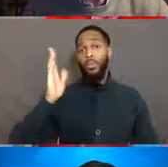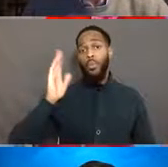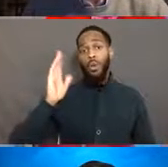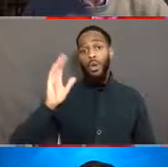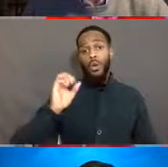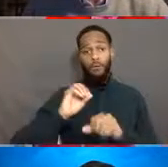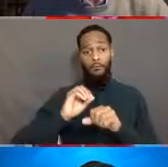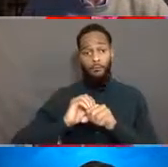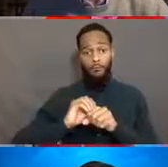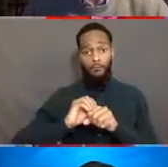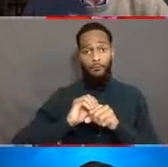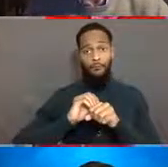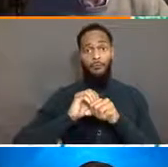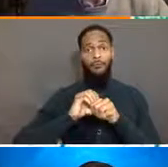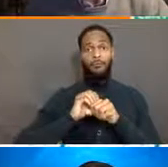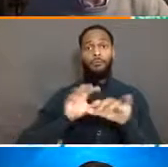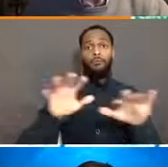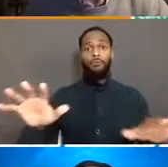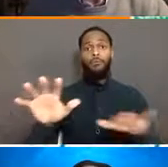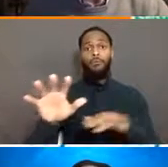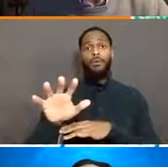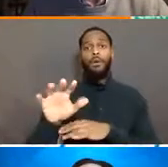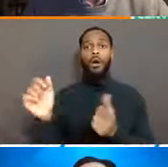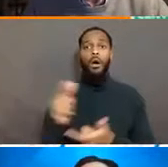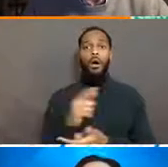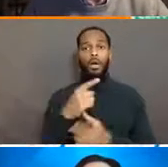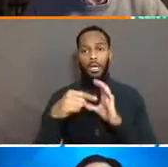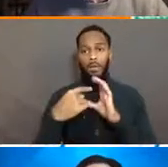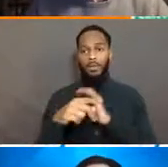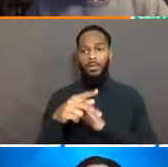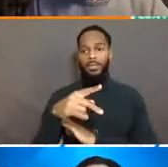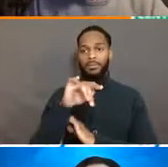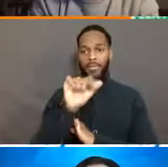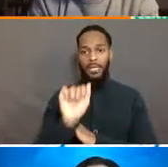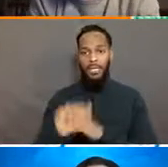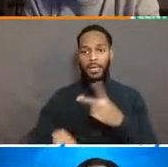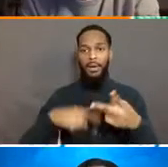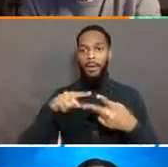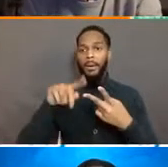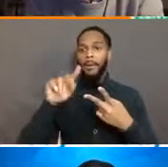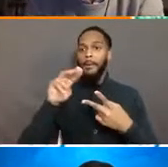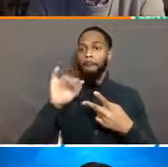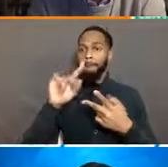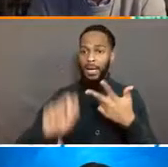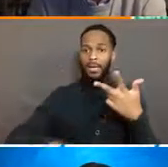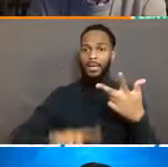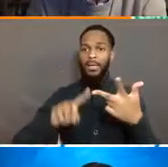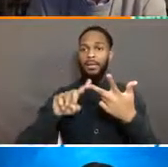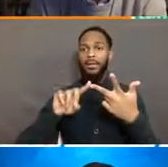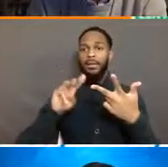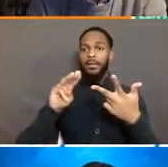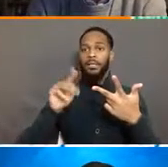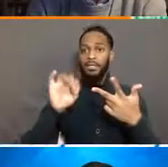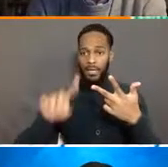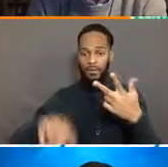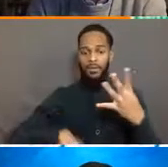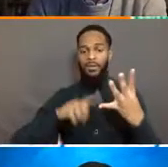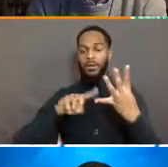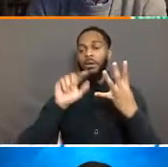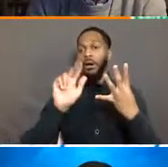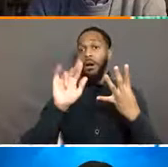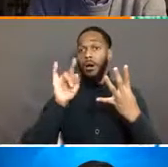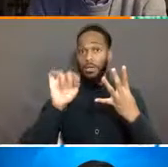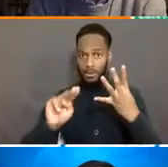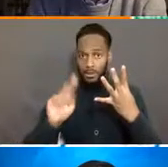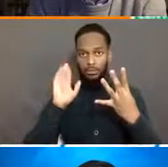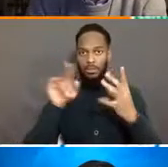your emails to David, Mike, Pia, and Austin to answer right away if we can't answer them ourselves. So I